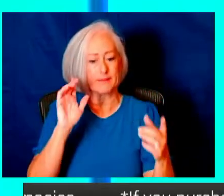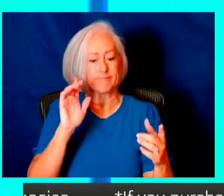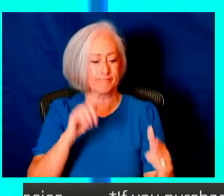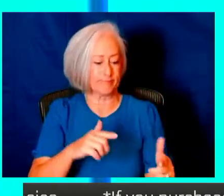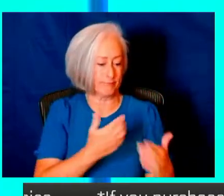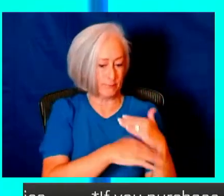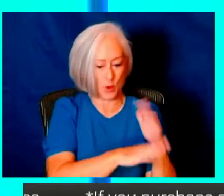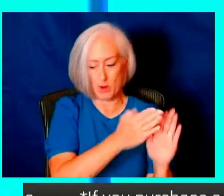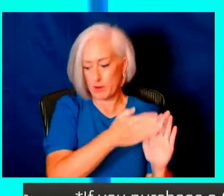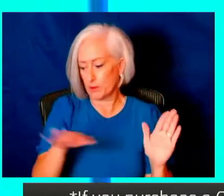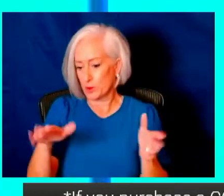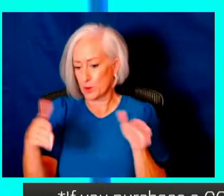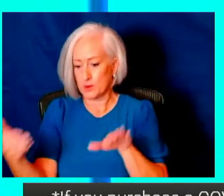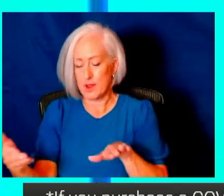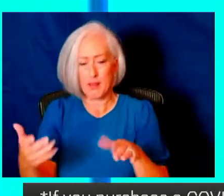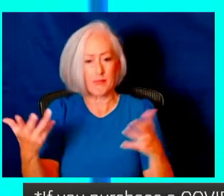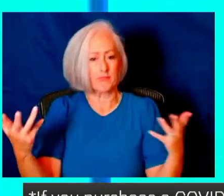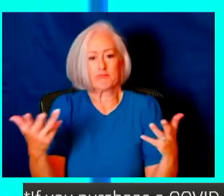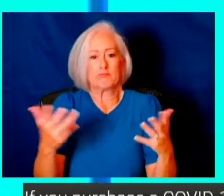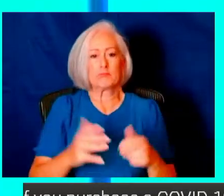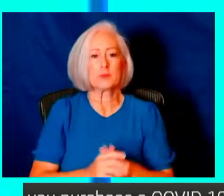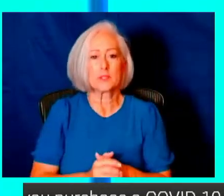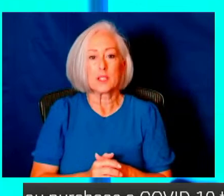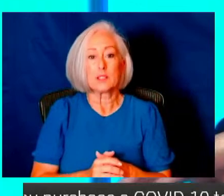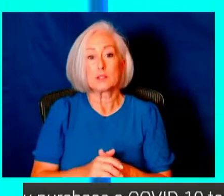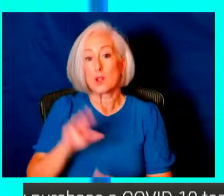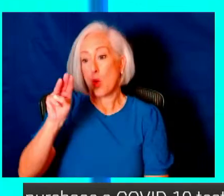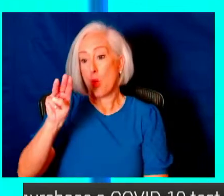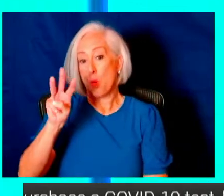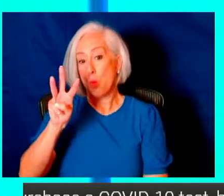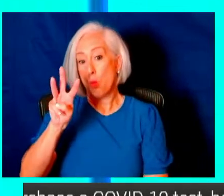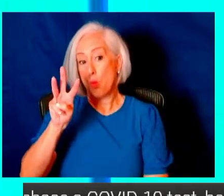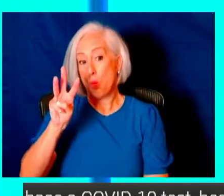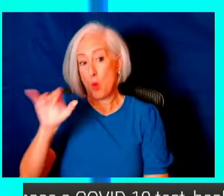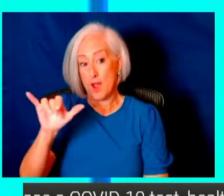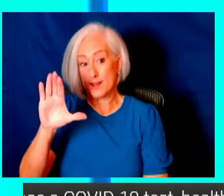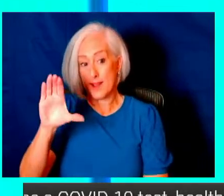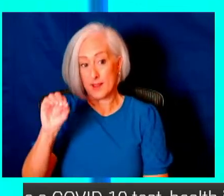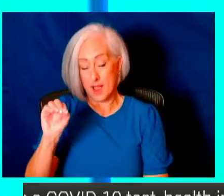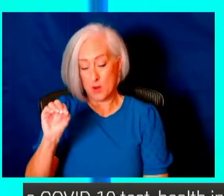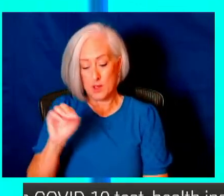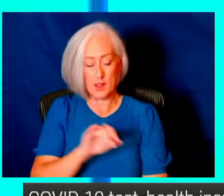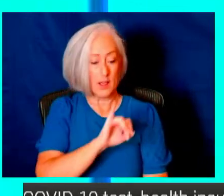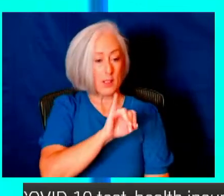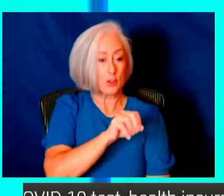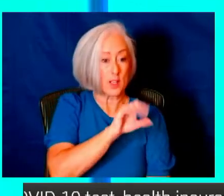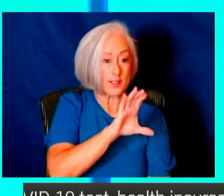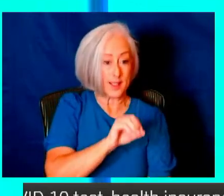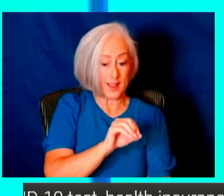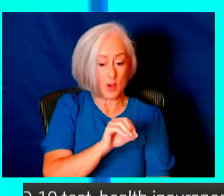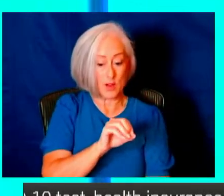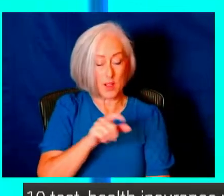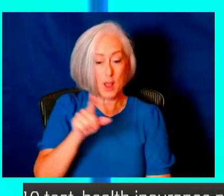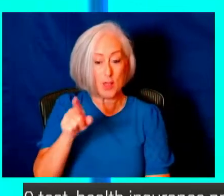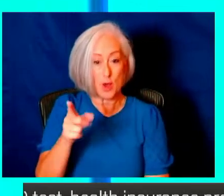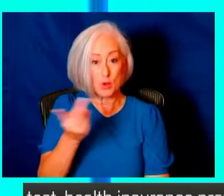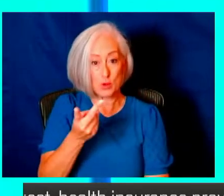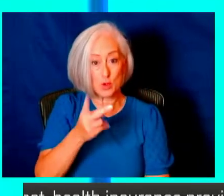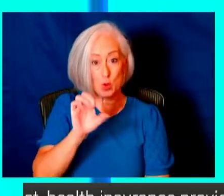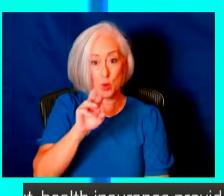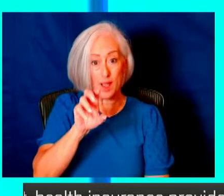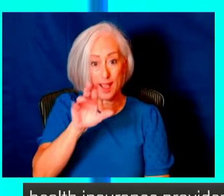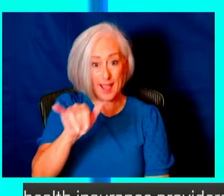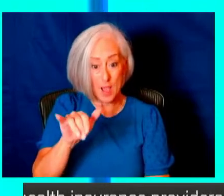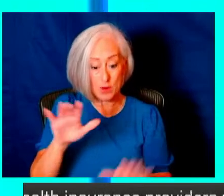But in Wyandotte County versus Johnson County, so two counties that are right next to each other, the life expectancy difference is about